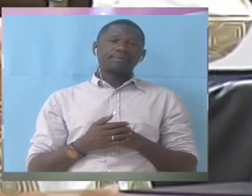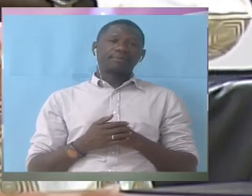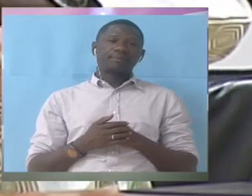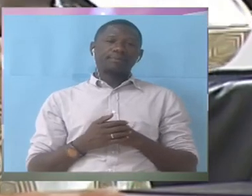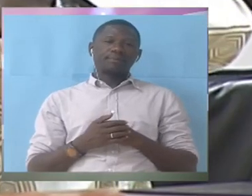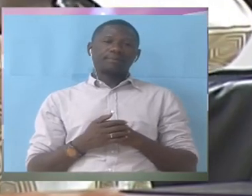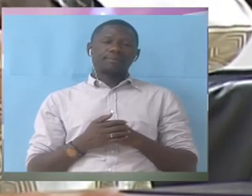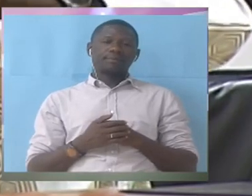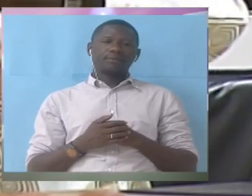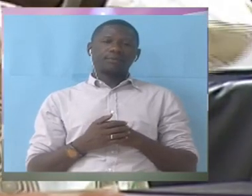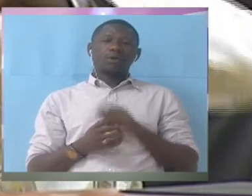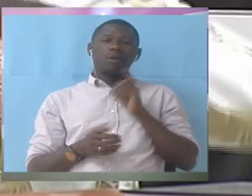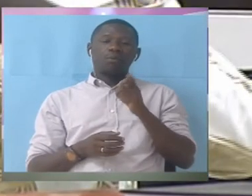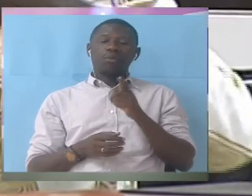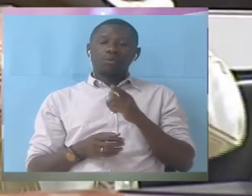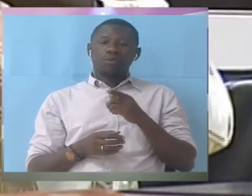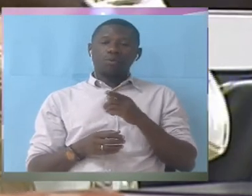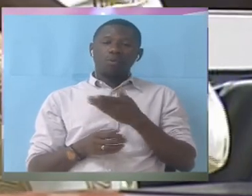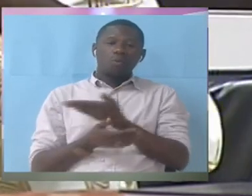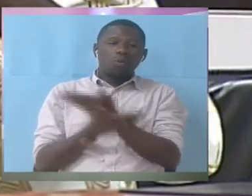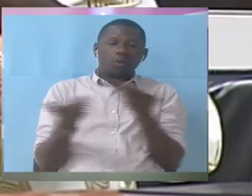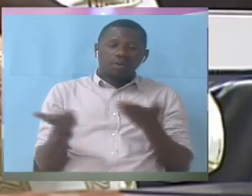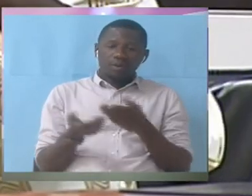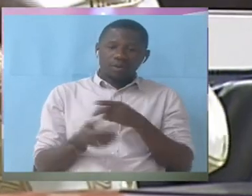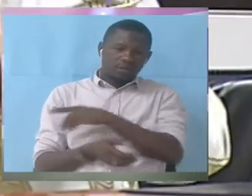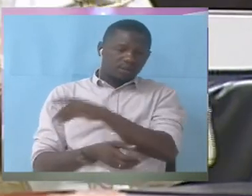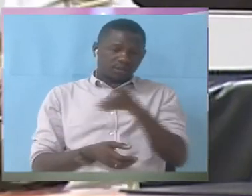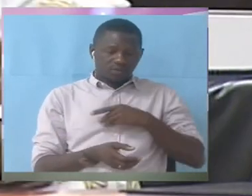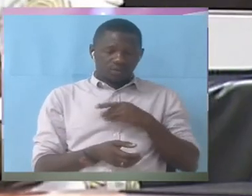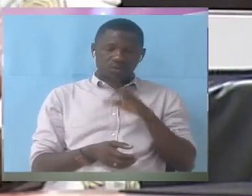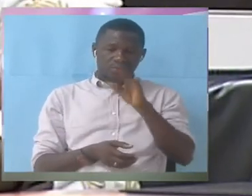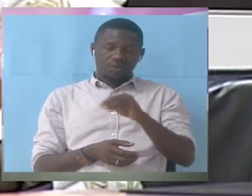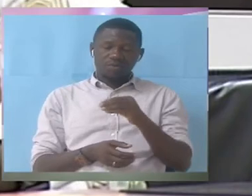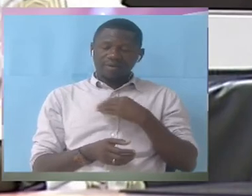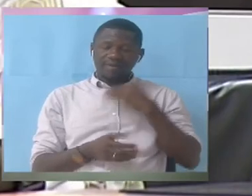But where they were doing it was very close to my